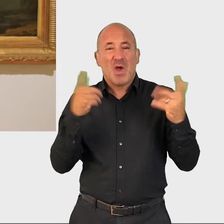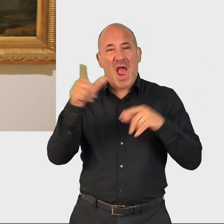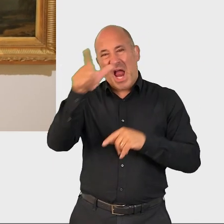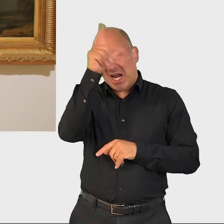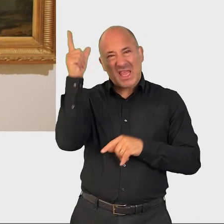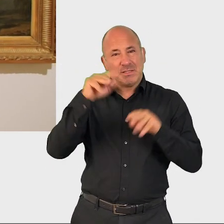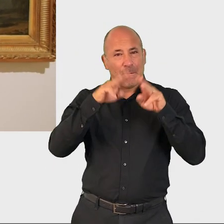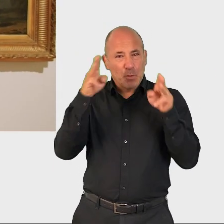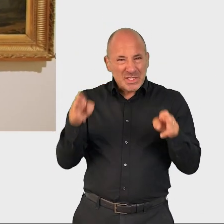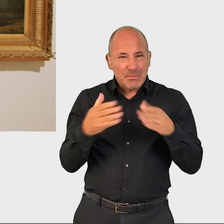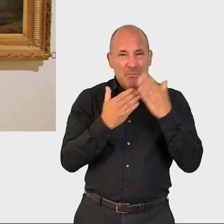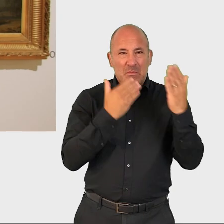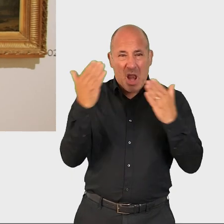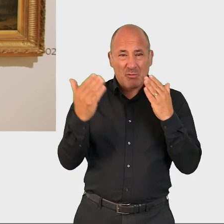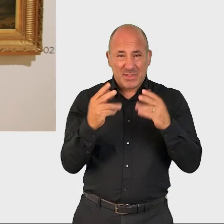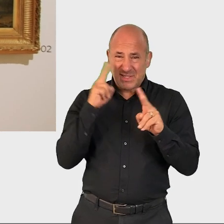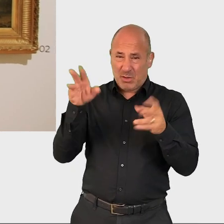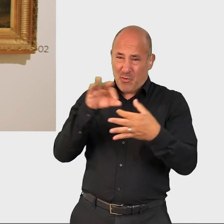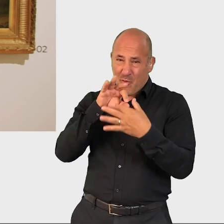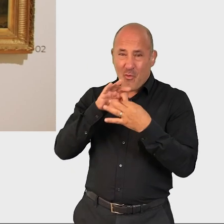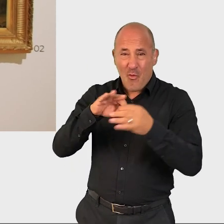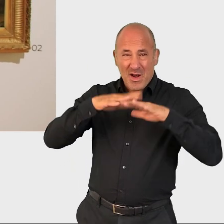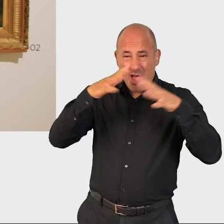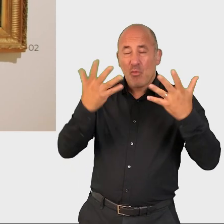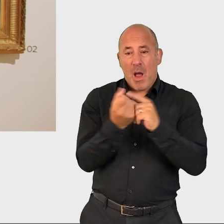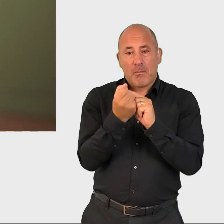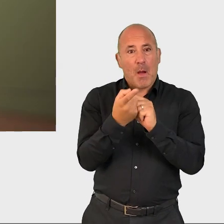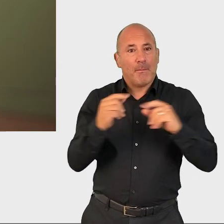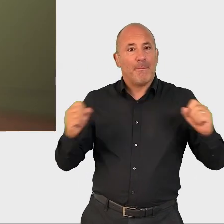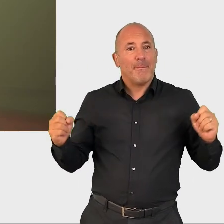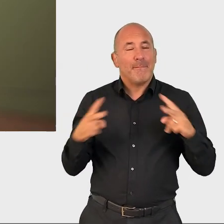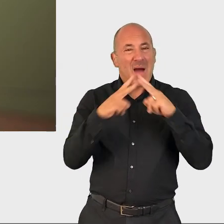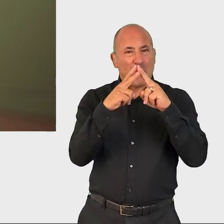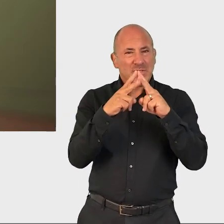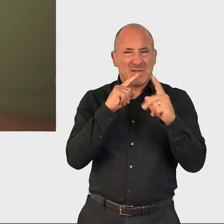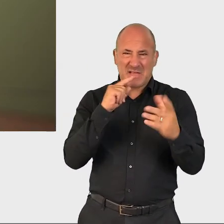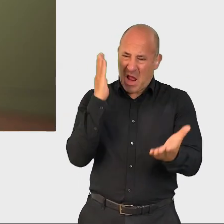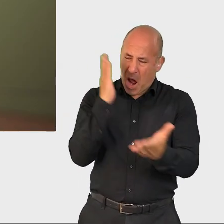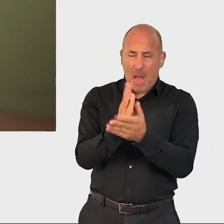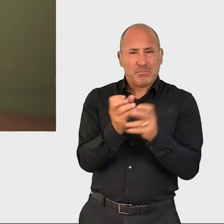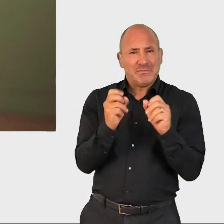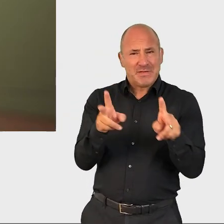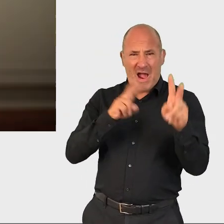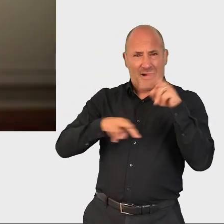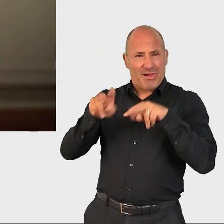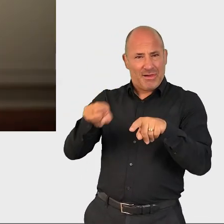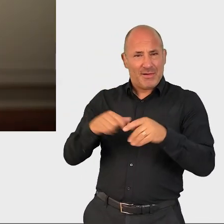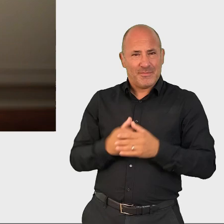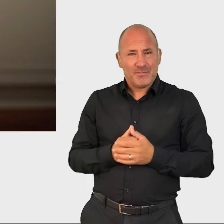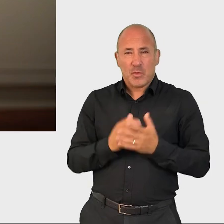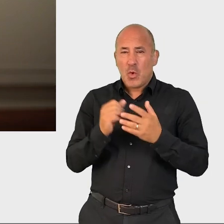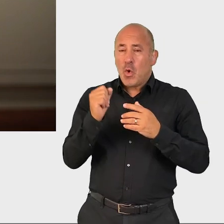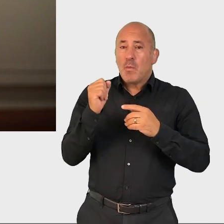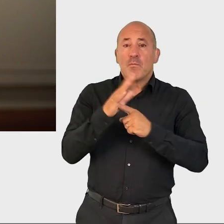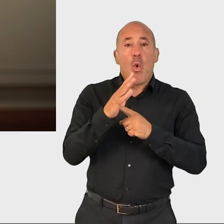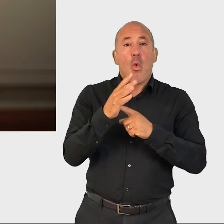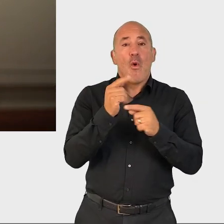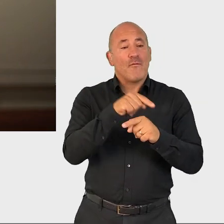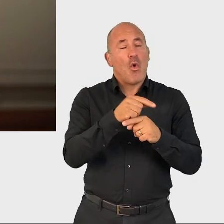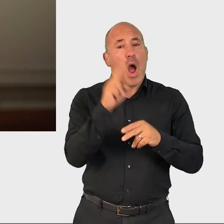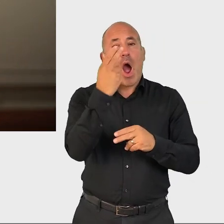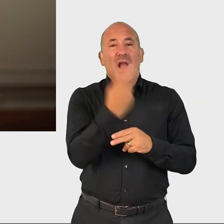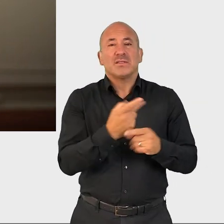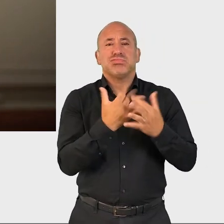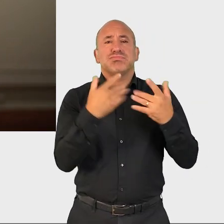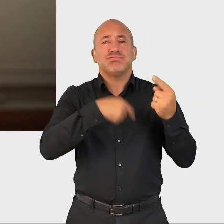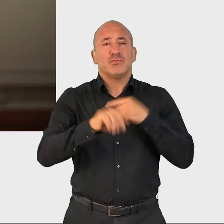Galleries, shows his affinity with the landscapes surrounding Paris and his realistic style. Of paramount importance